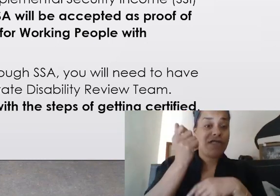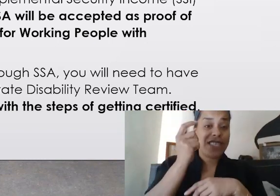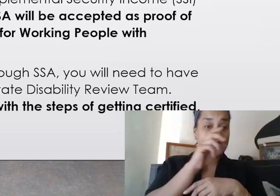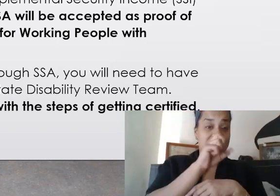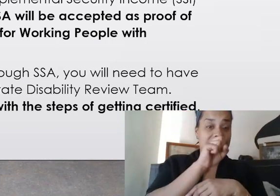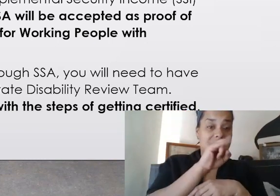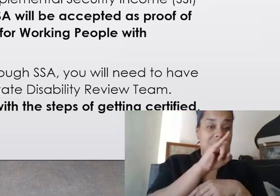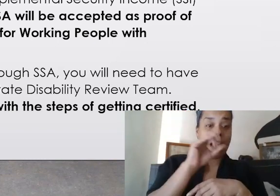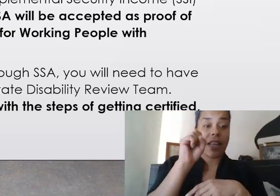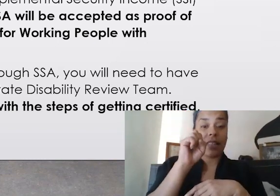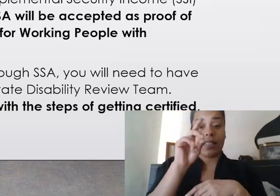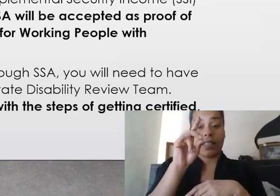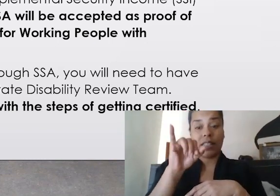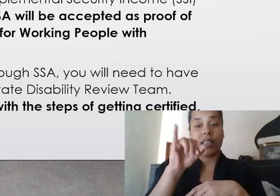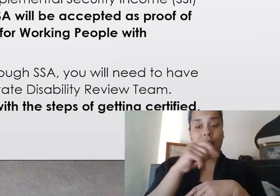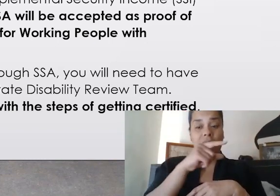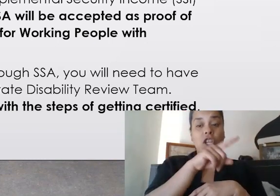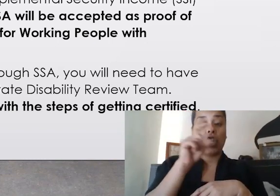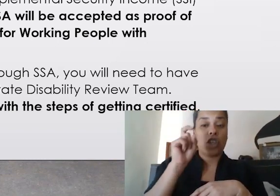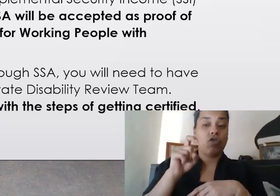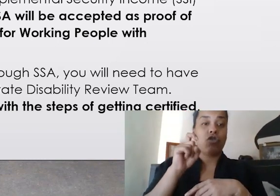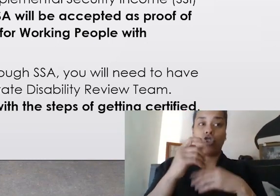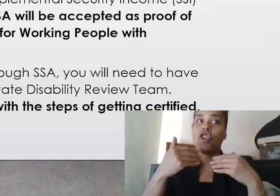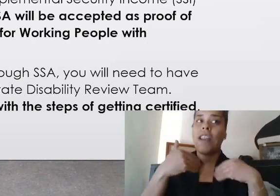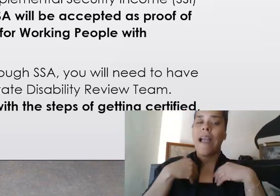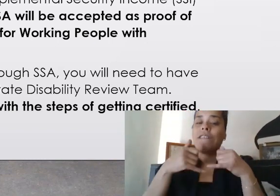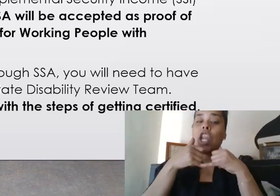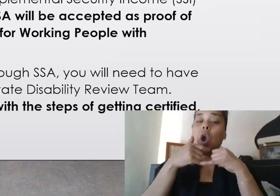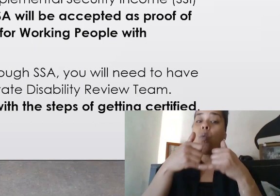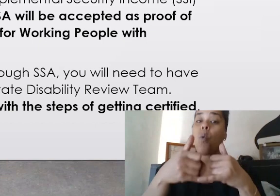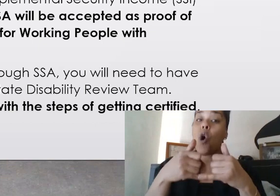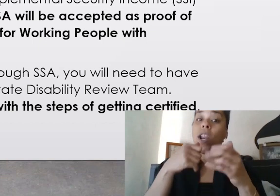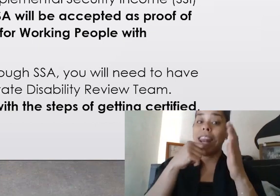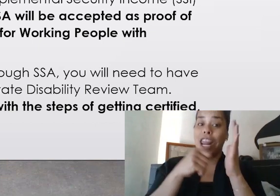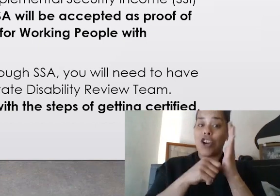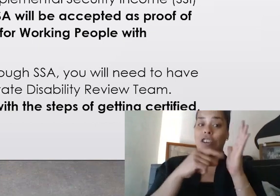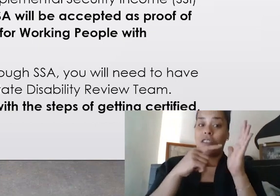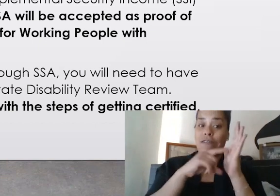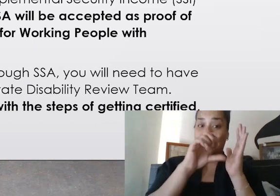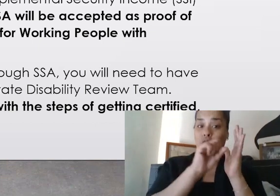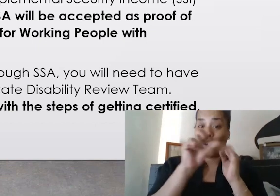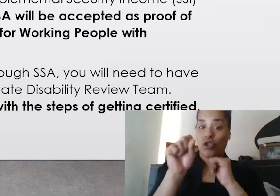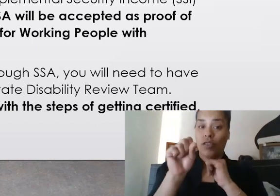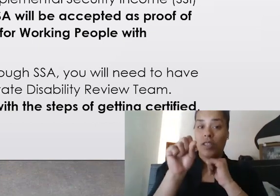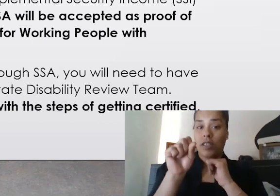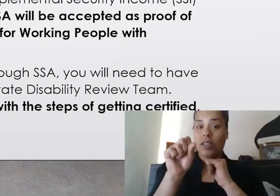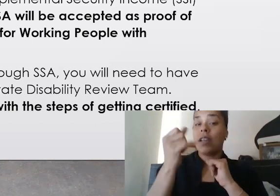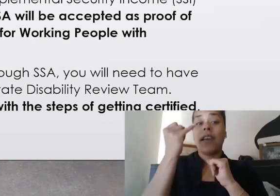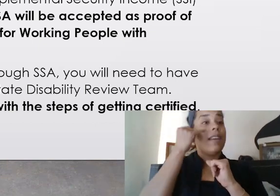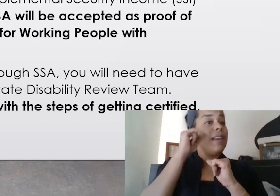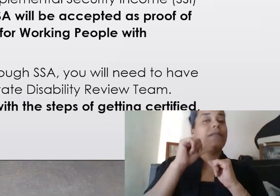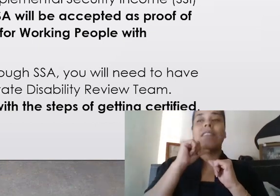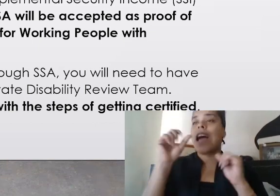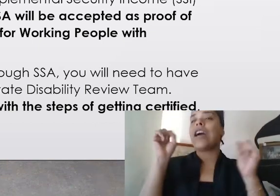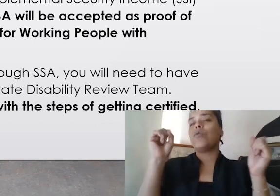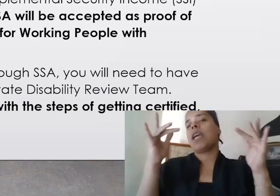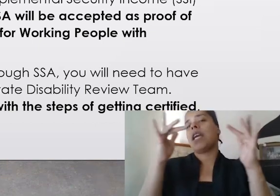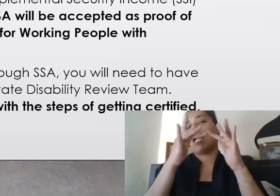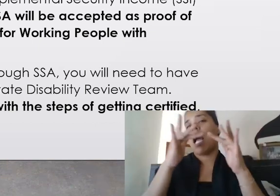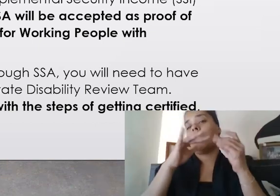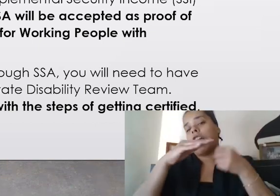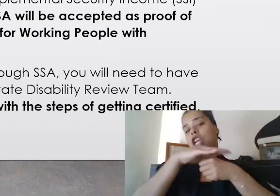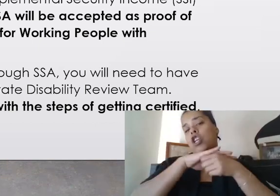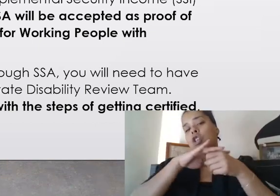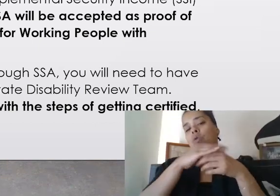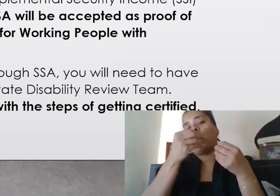benefits, you should have an award letter. If you don't, you can contact your local office, or you can